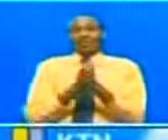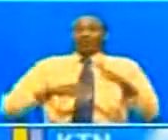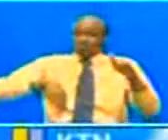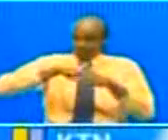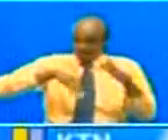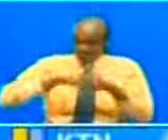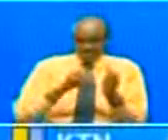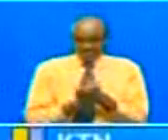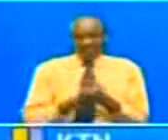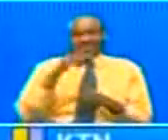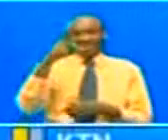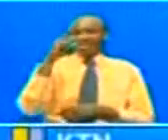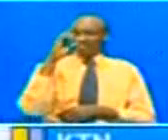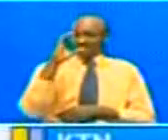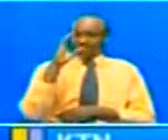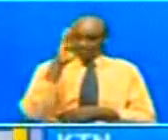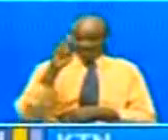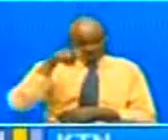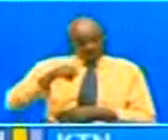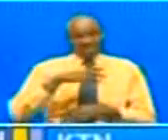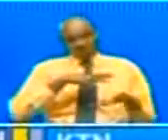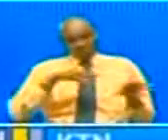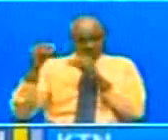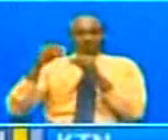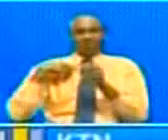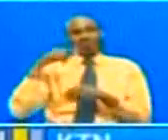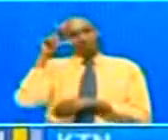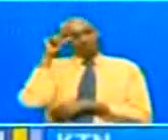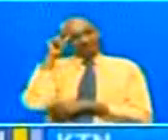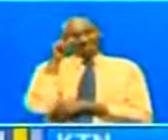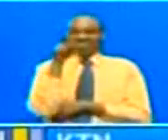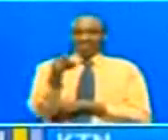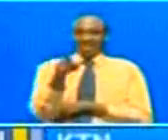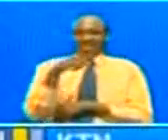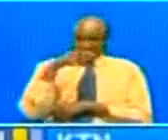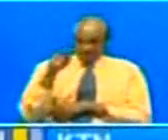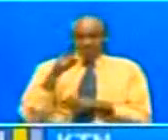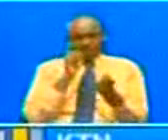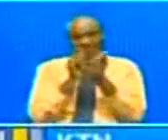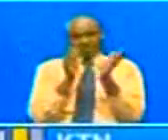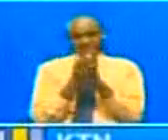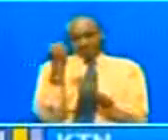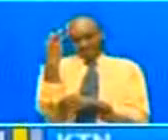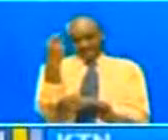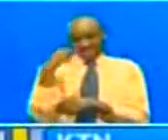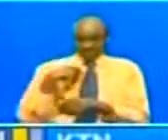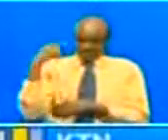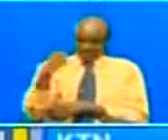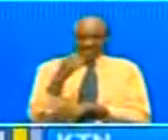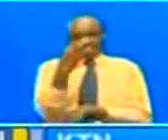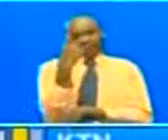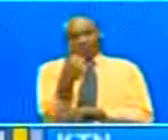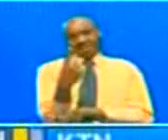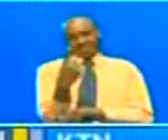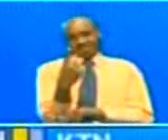KCB Football Club left the scoring skills in Nairobi as they travelled to Mombasa, where Resilient Bandari sank them a 3-1 in a Kenyan Premier